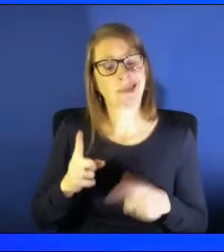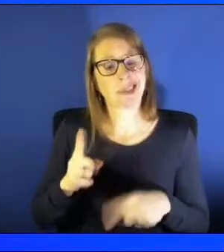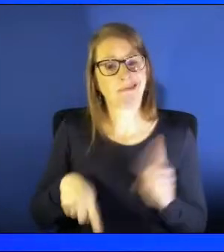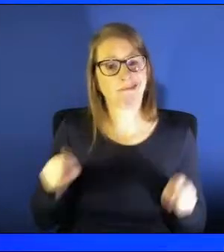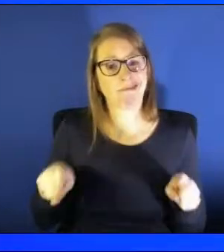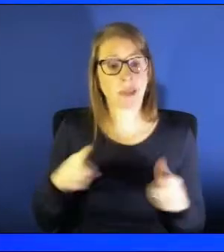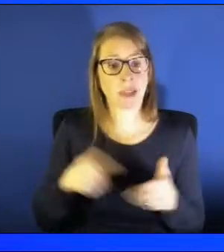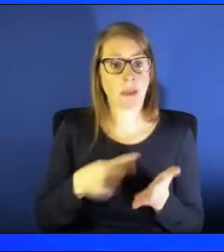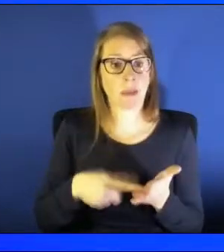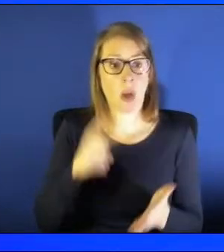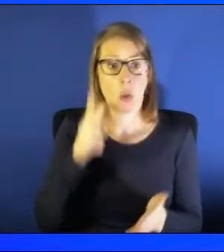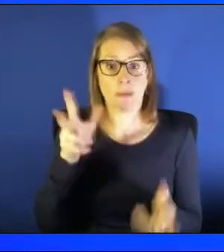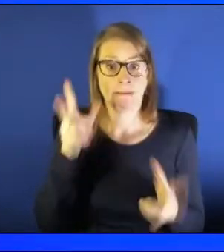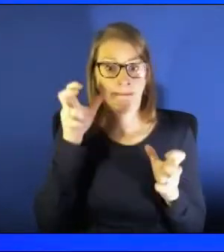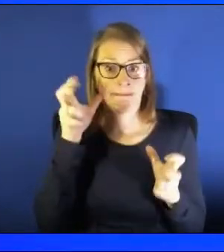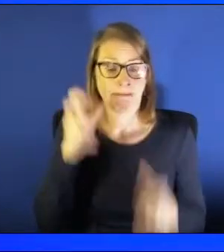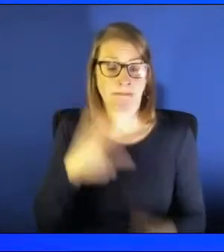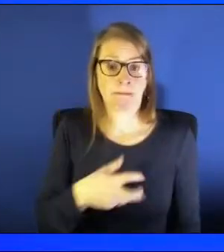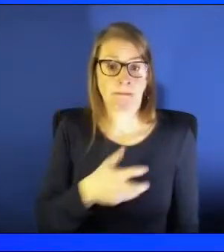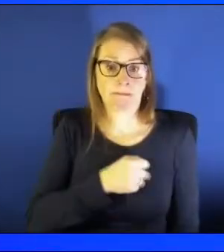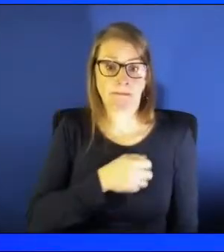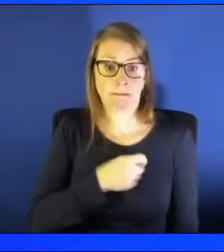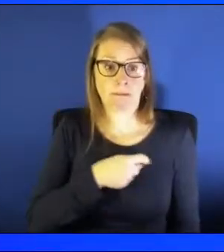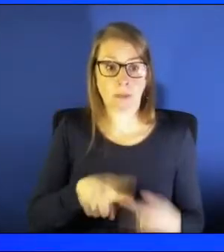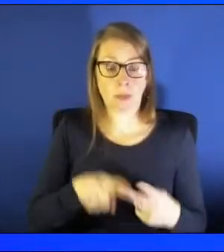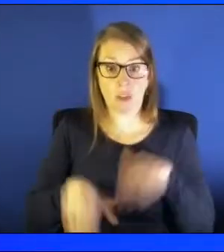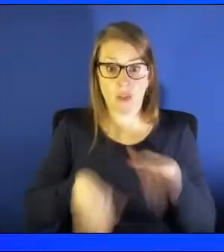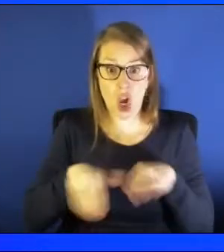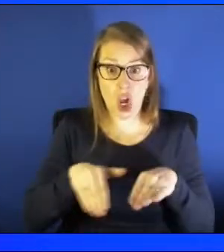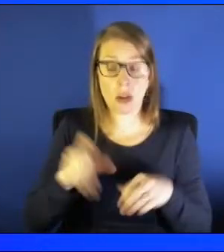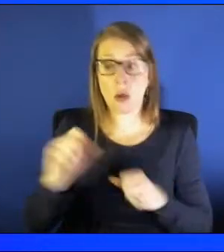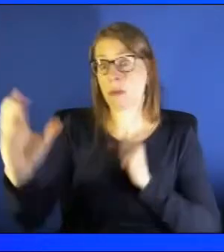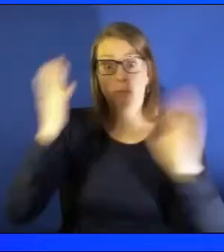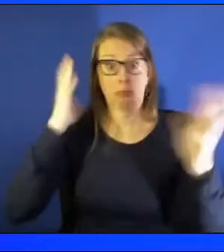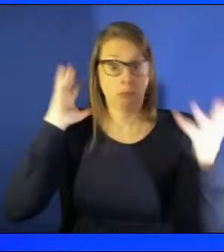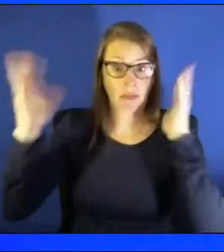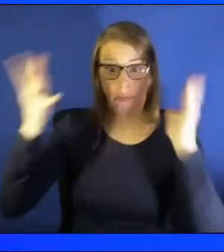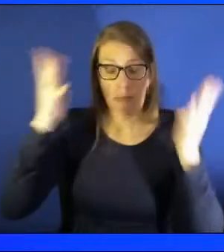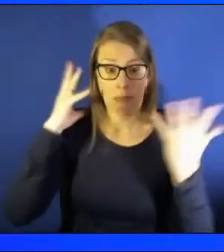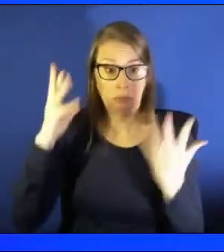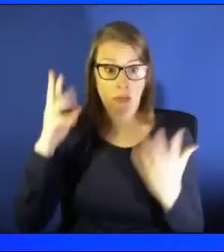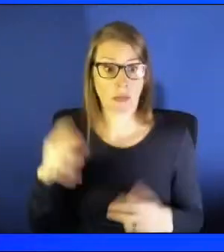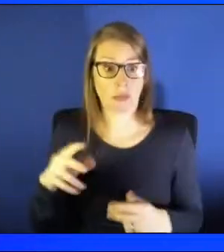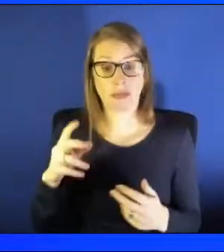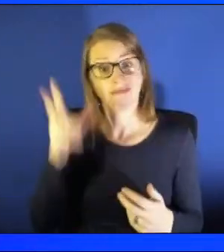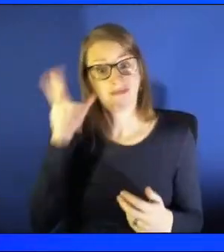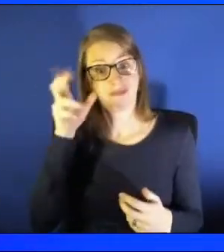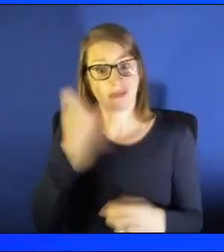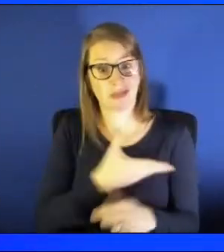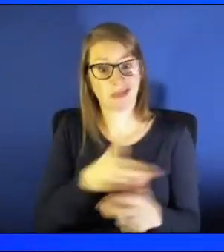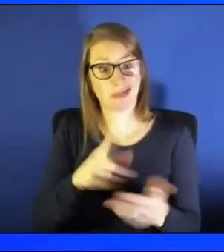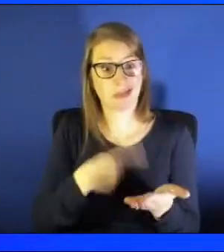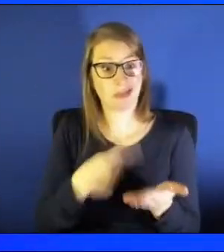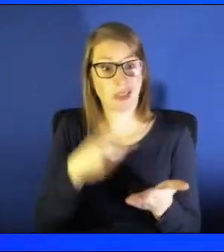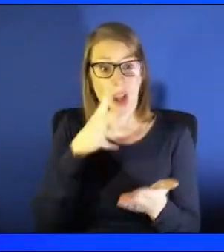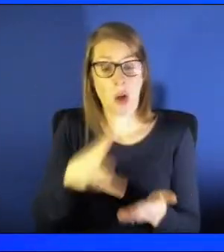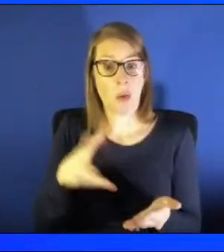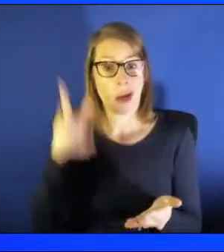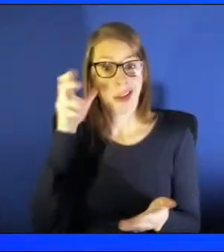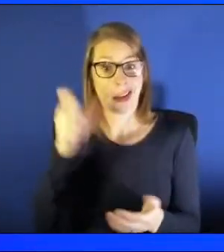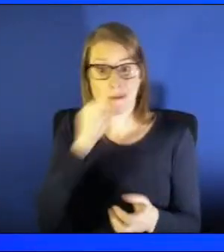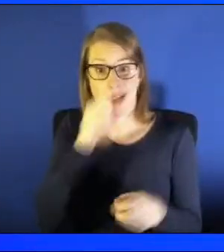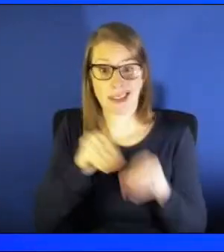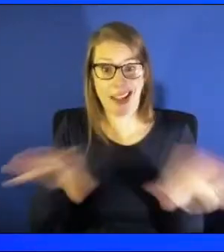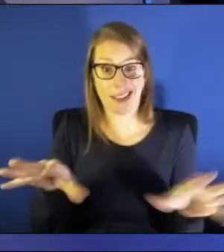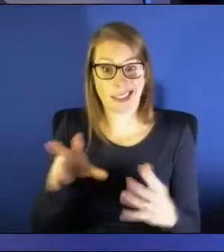my heartbeat, listen to my footfalls, listen to the woods around me. Sometimes I'll listen to music, and then sometimes I'll listen to podcasts too. That's my other